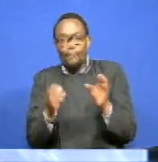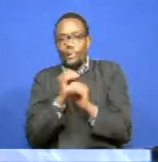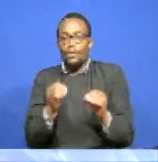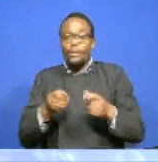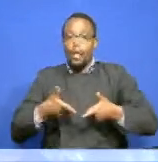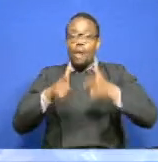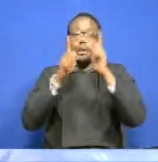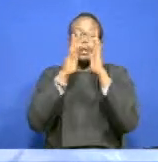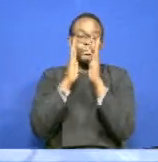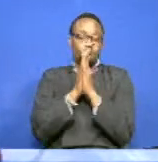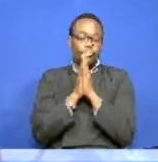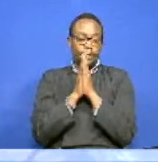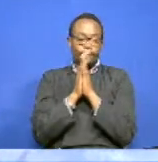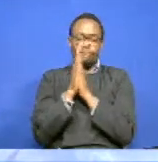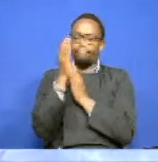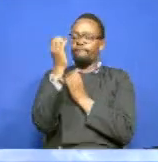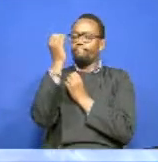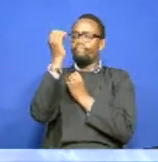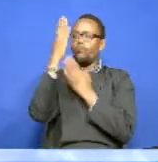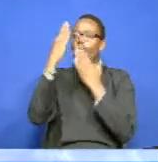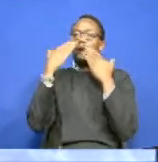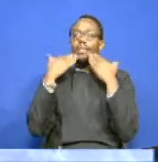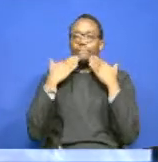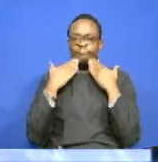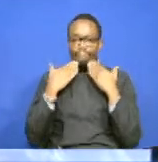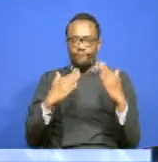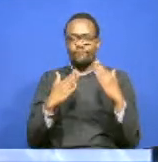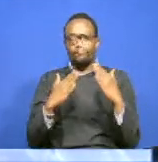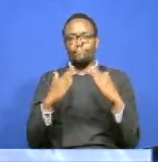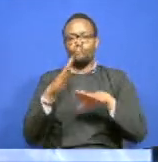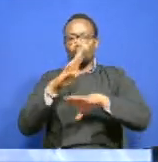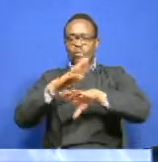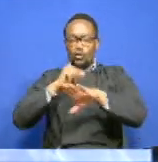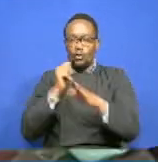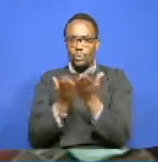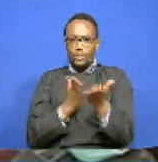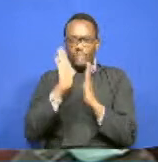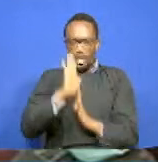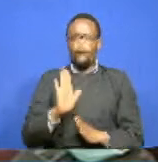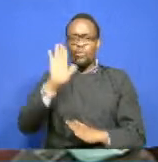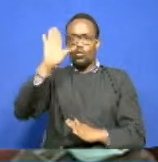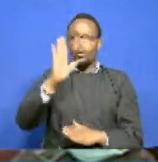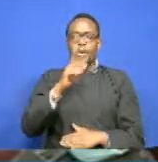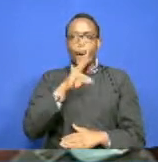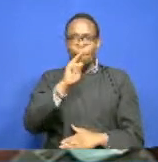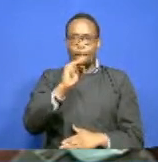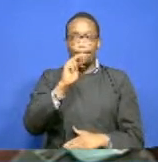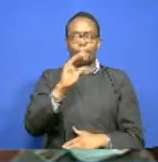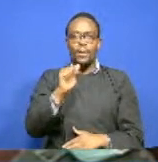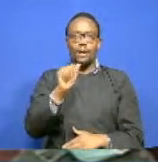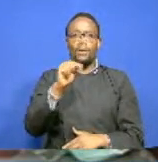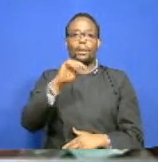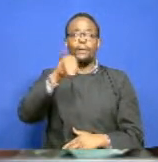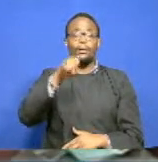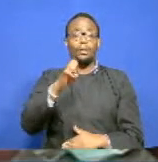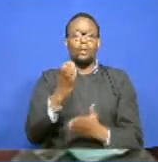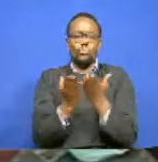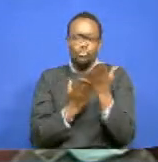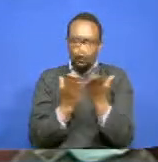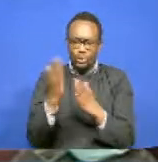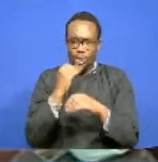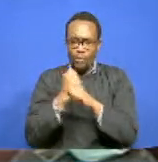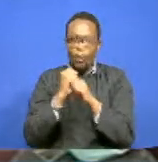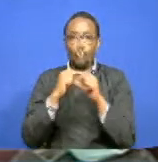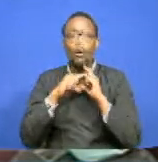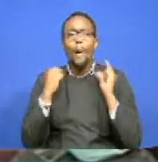pray. Father, we thank you for calling this your servant Cyrus to serve you as a priest